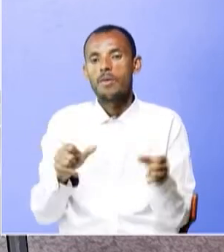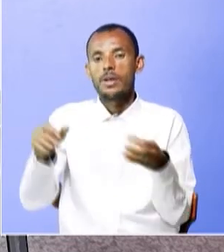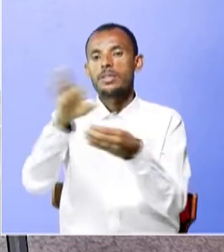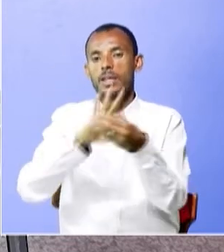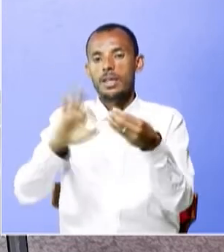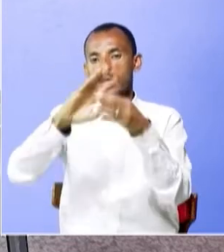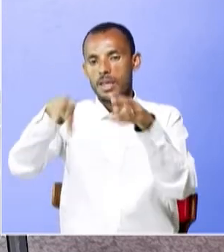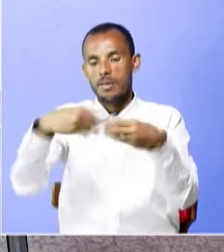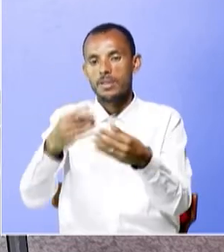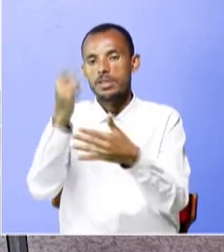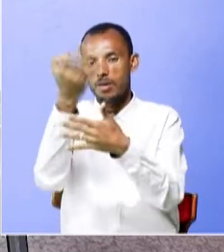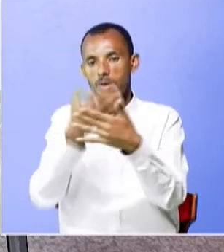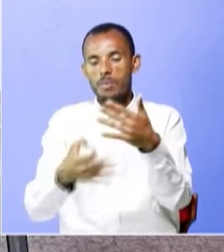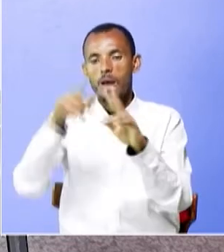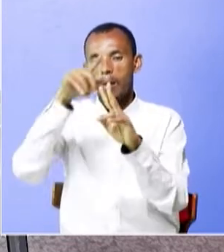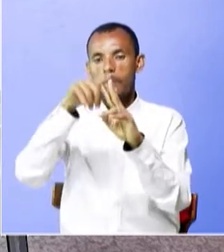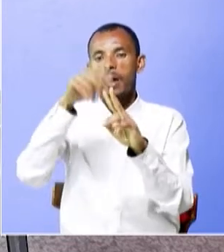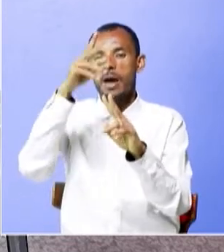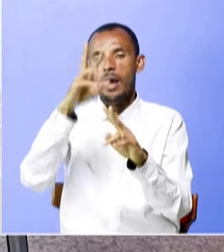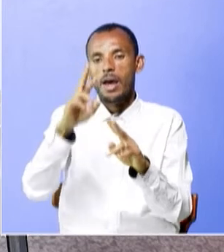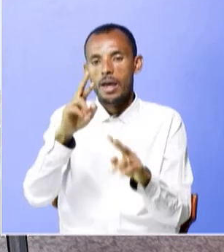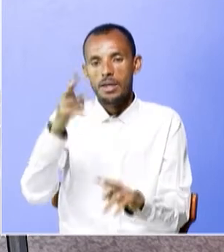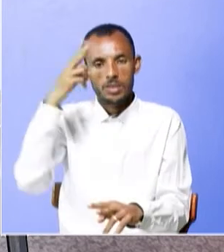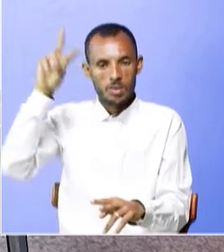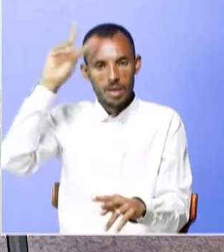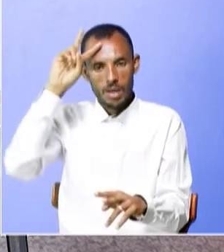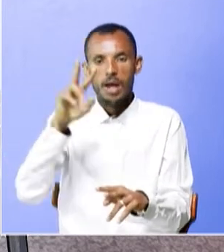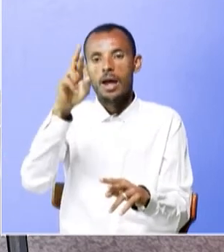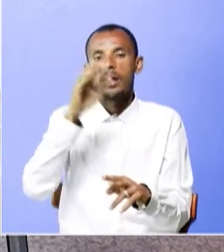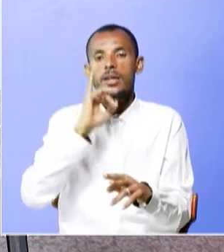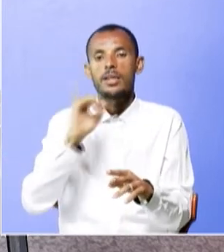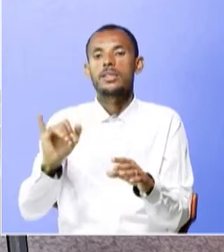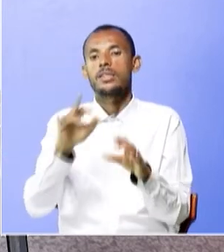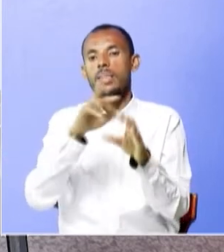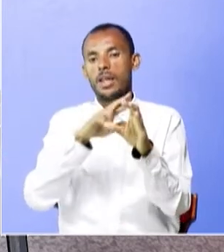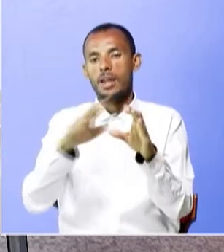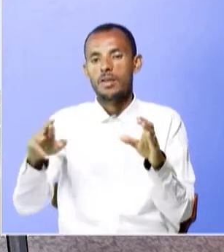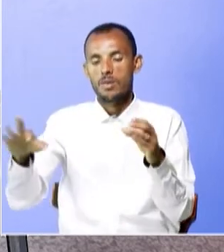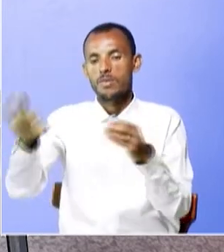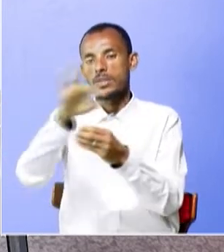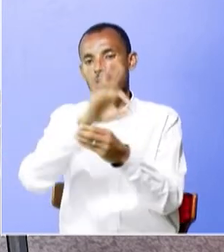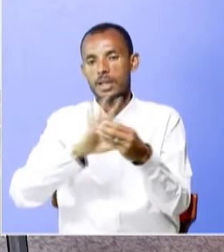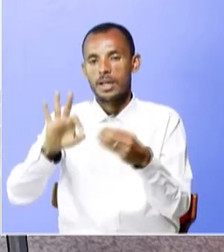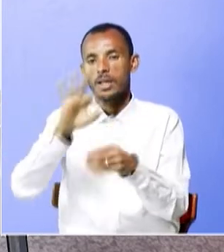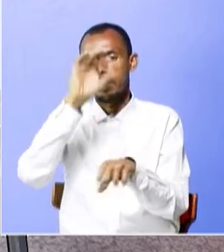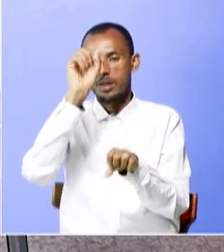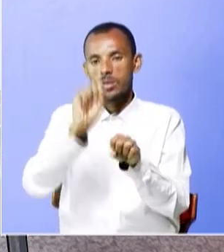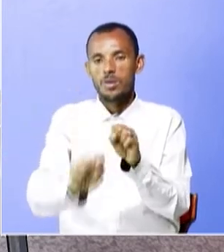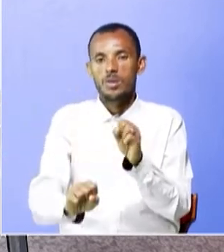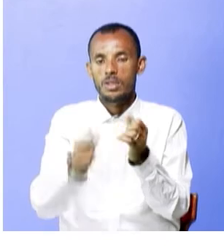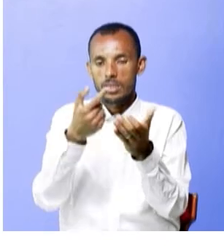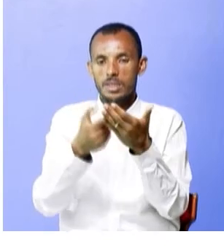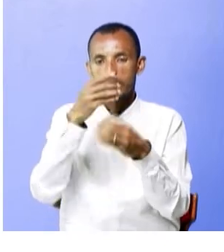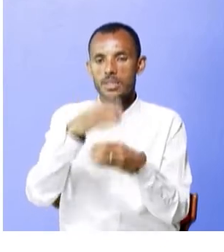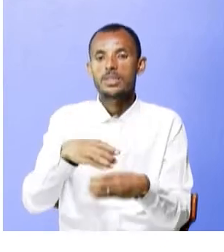given by the formula pi r square, where r is the radius of this circle. So this